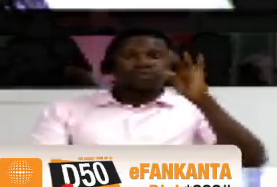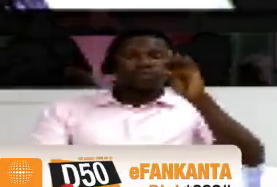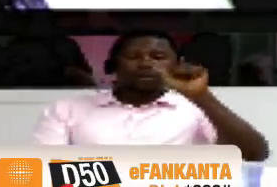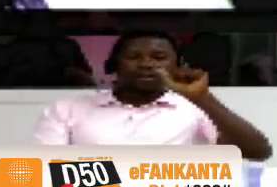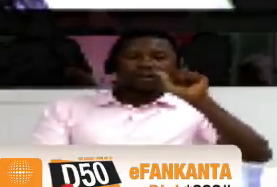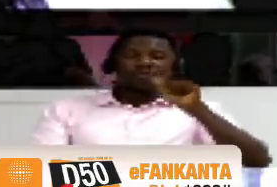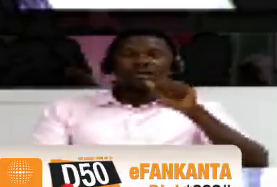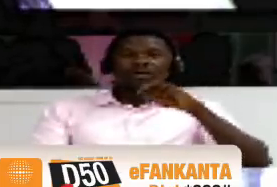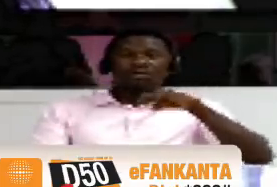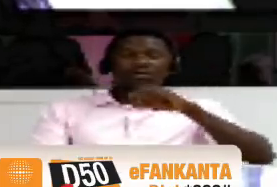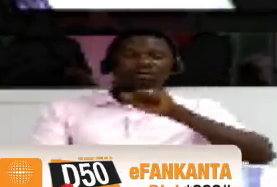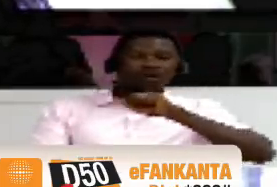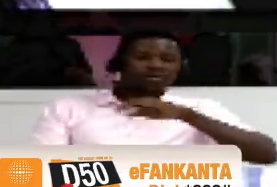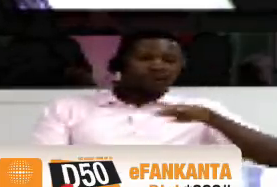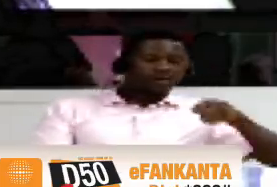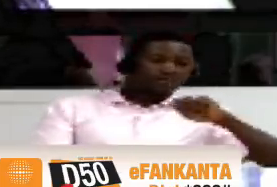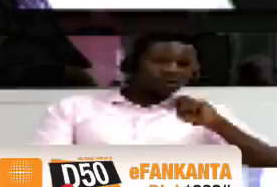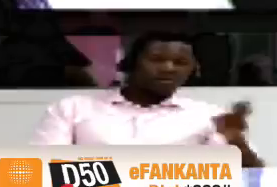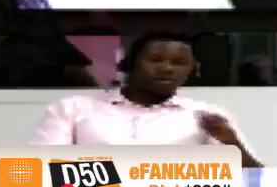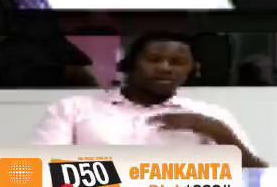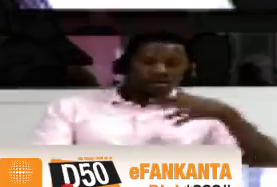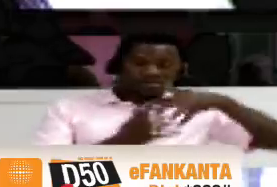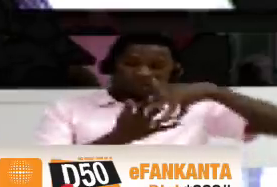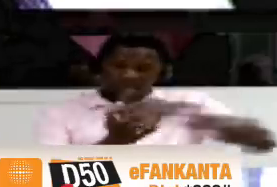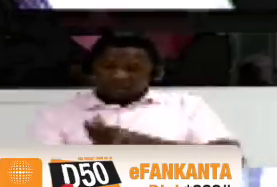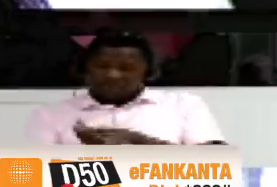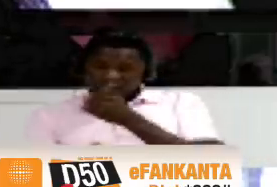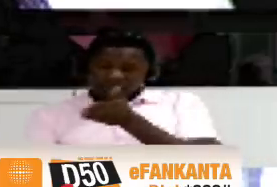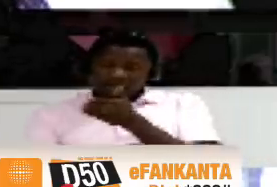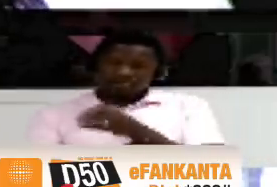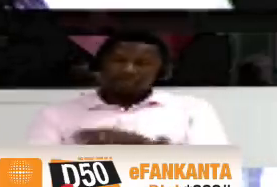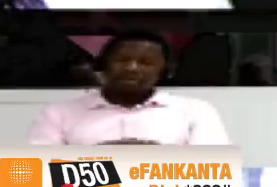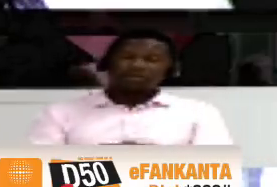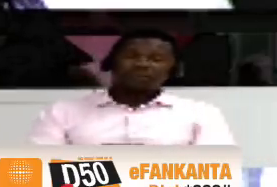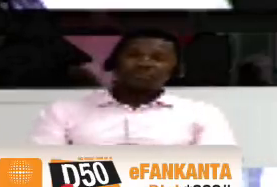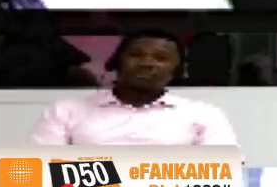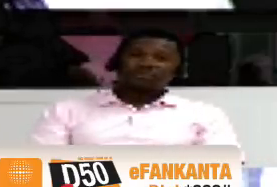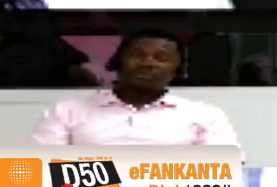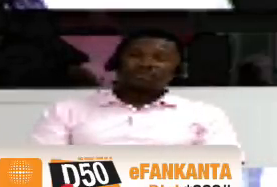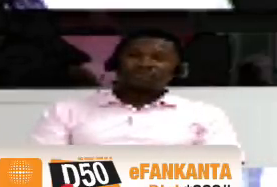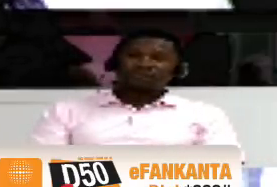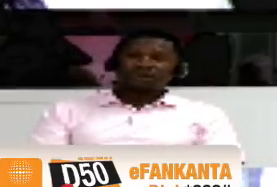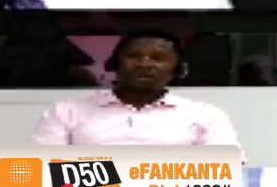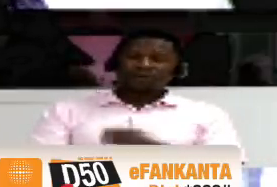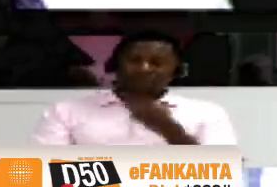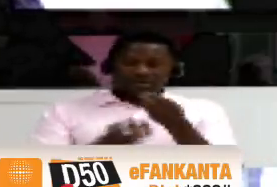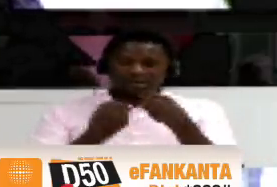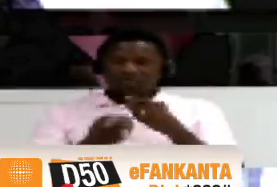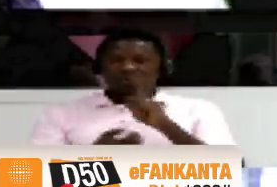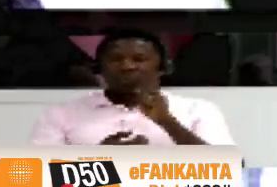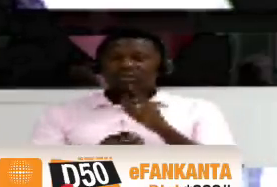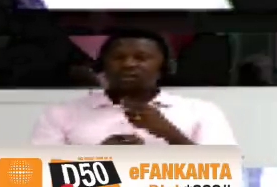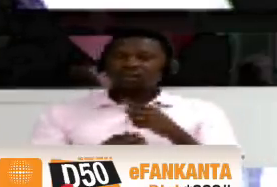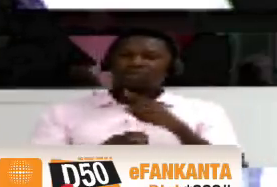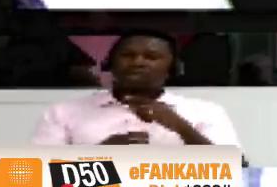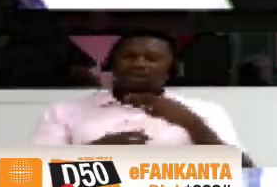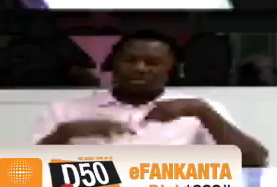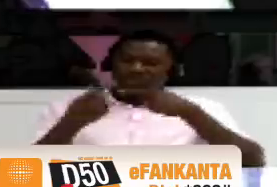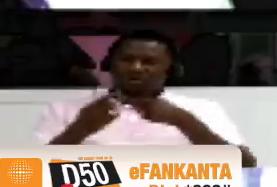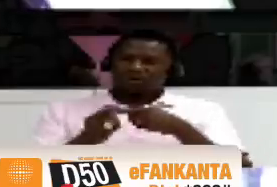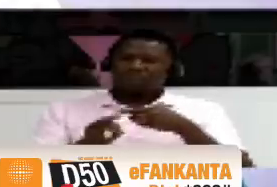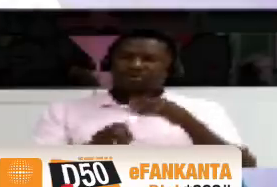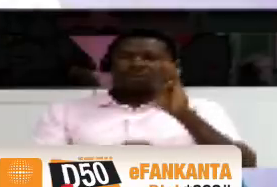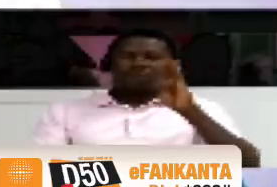was also working on. Can you tell us what you know about the incident related to Bintamane? What exactly did you